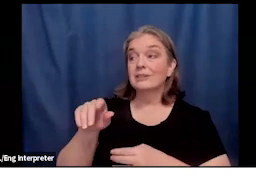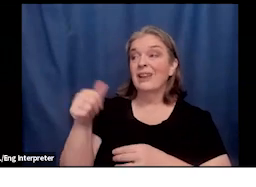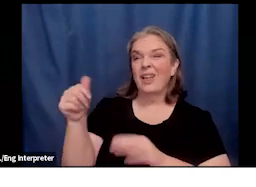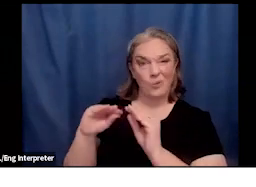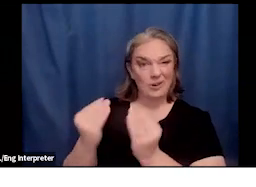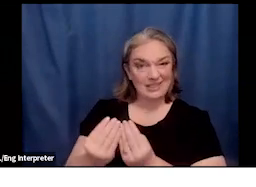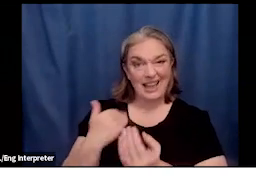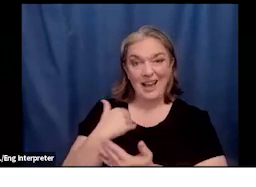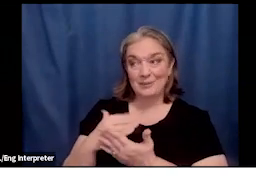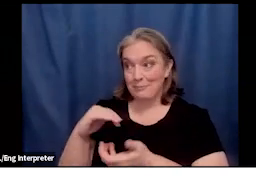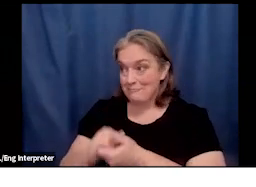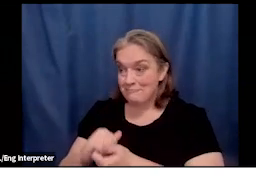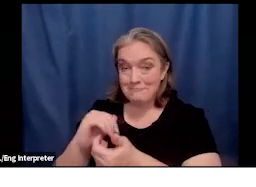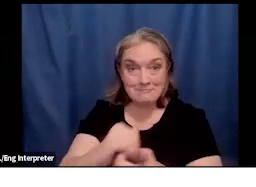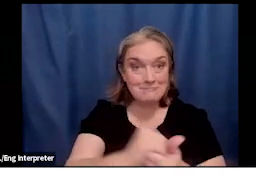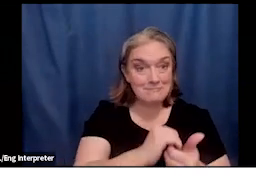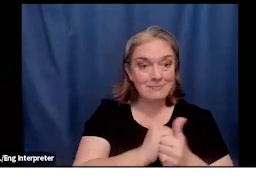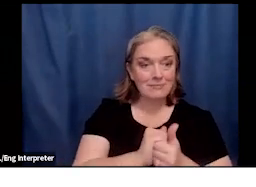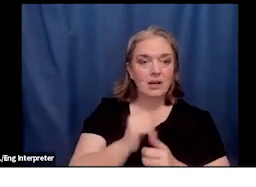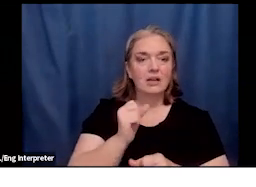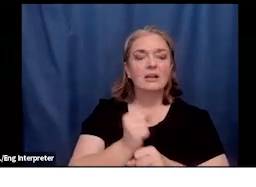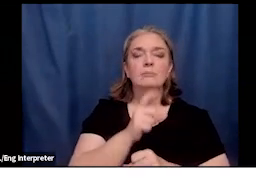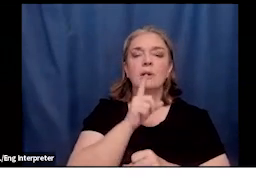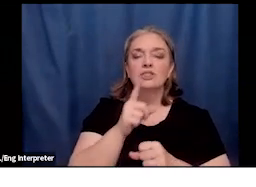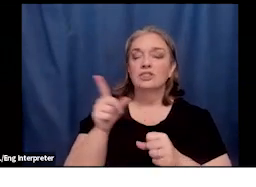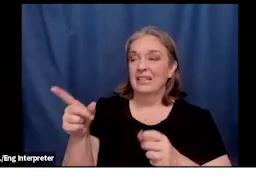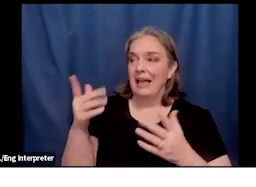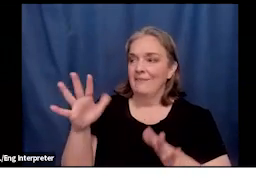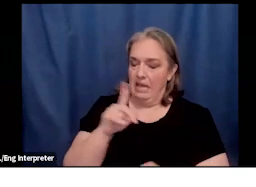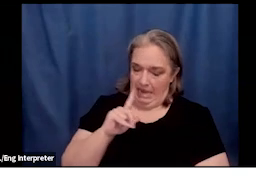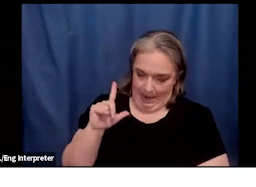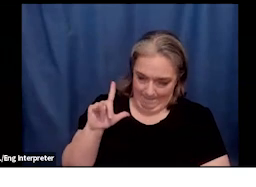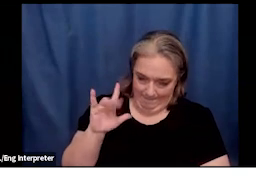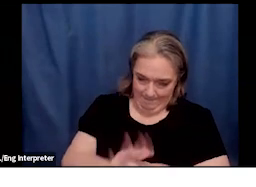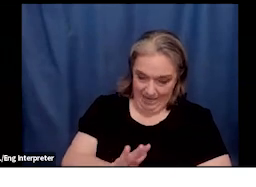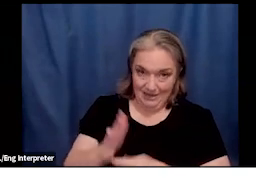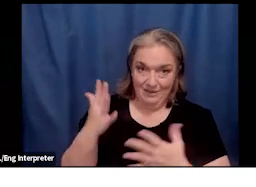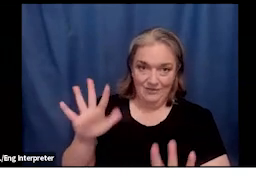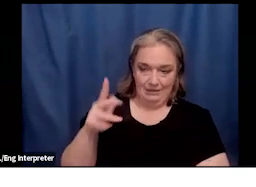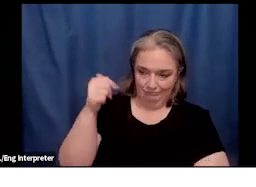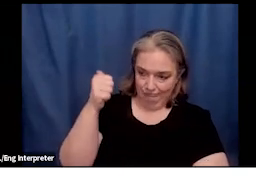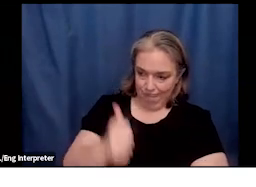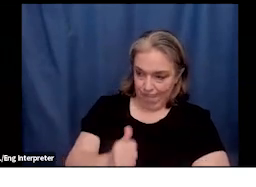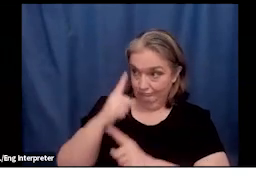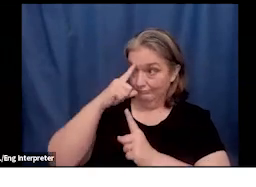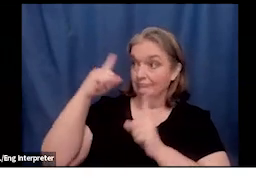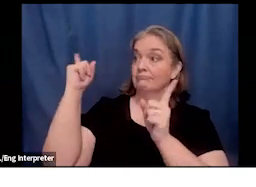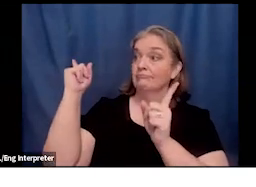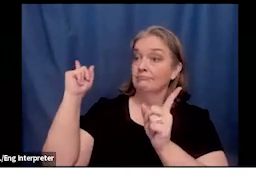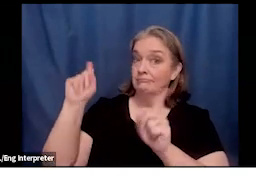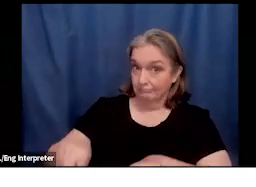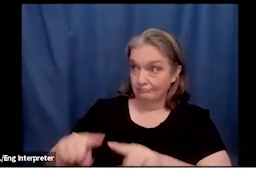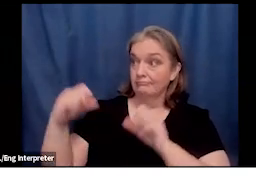collaborators, make sure you have those commitments set before you officially